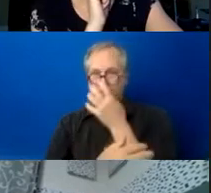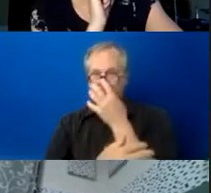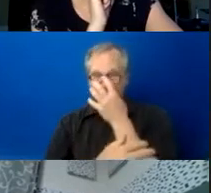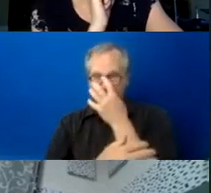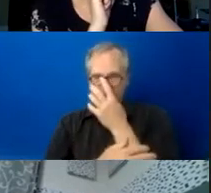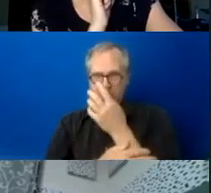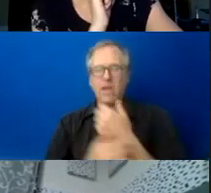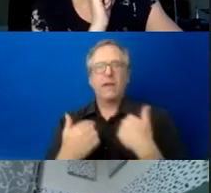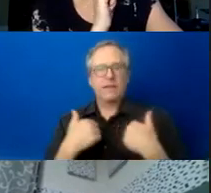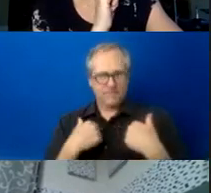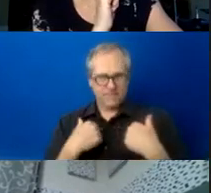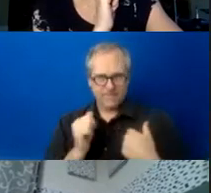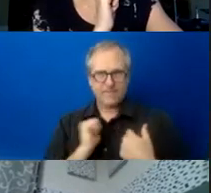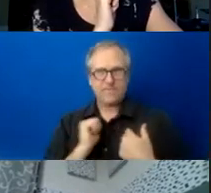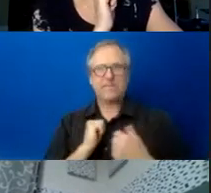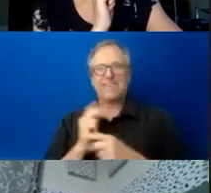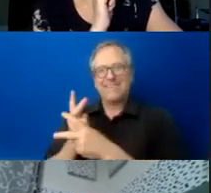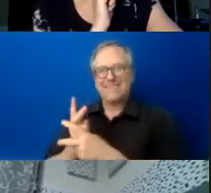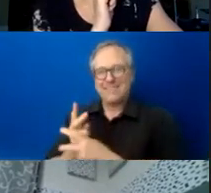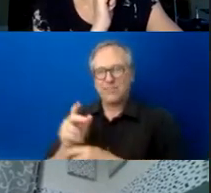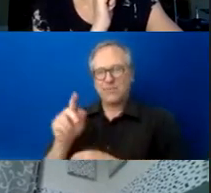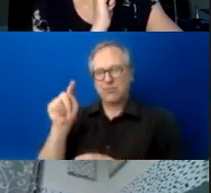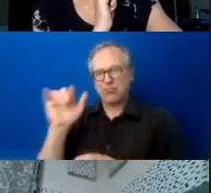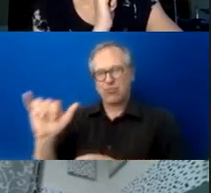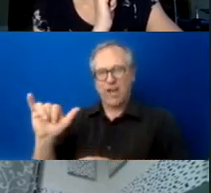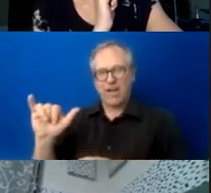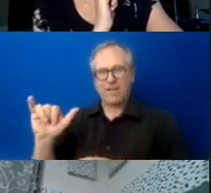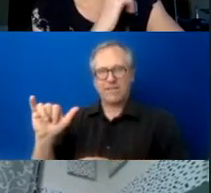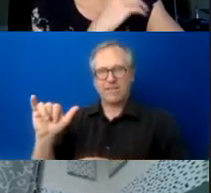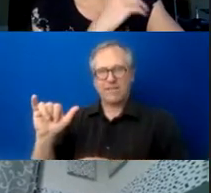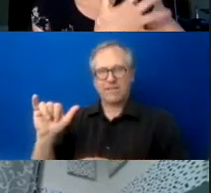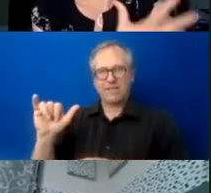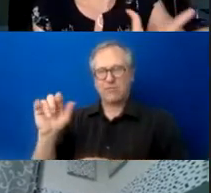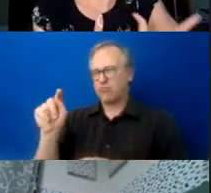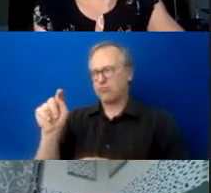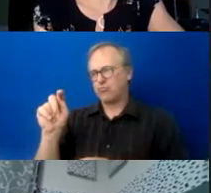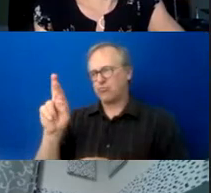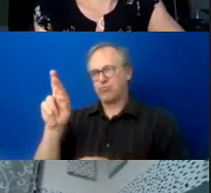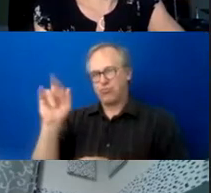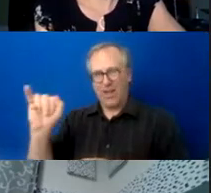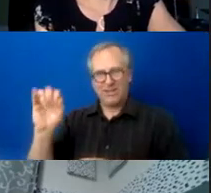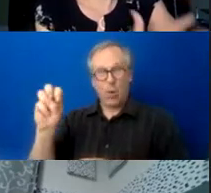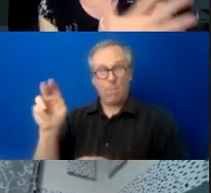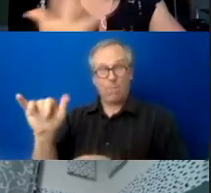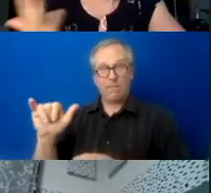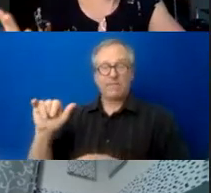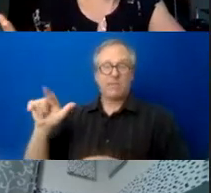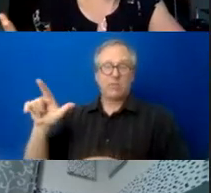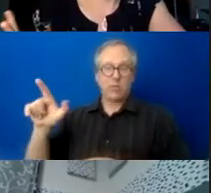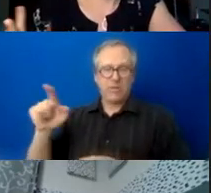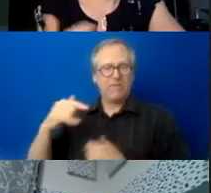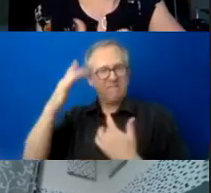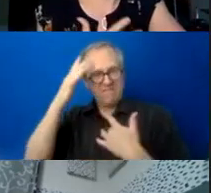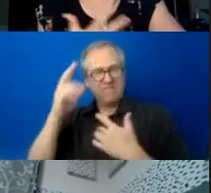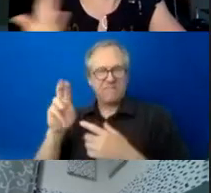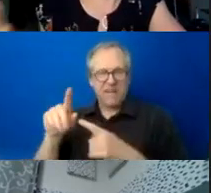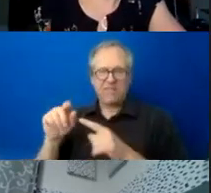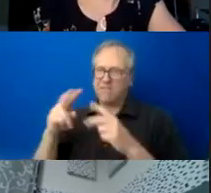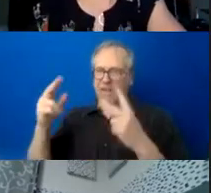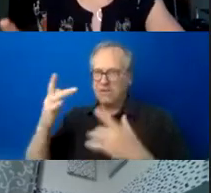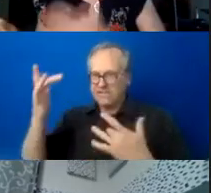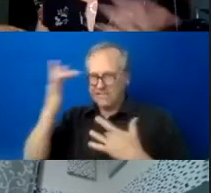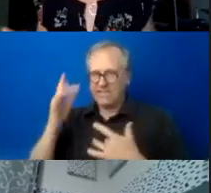do take care of children with trisomy 21 who get viral illnesses, who get really sick from it. And I'm